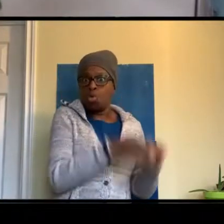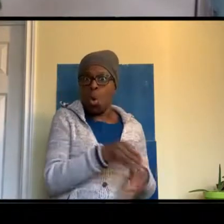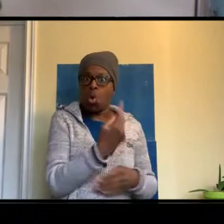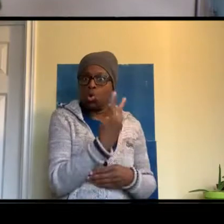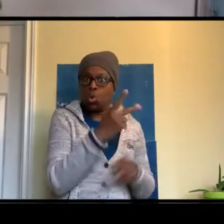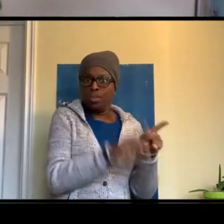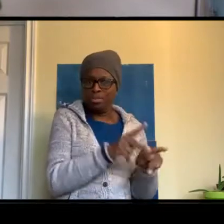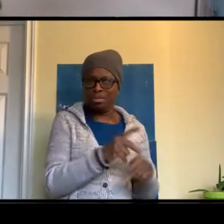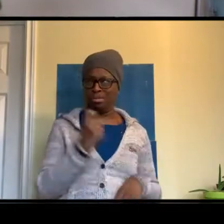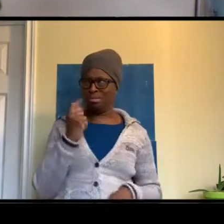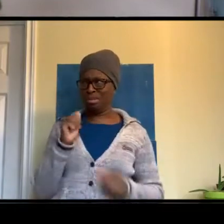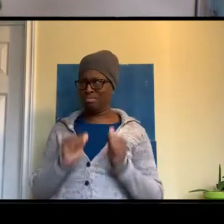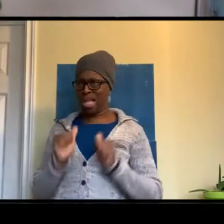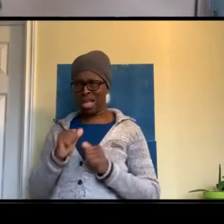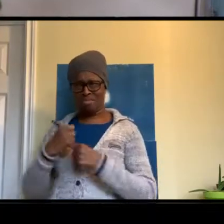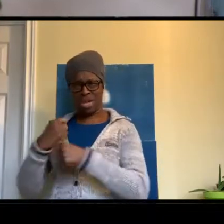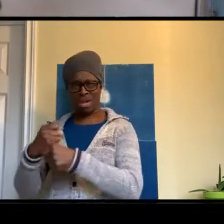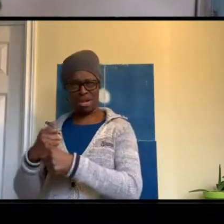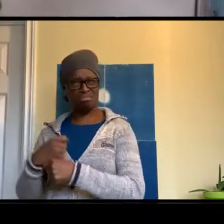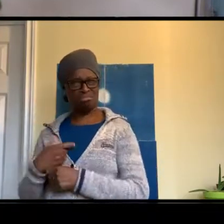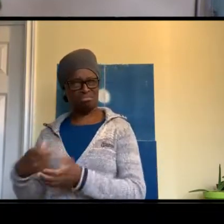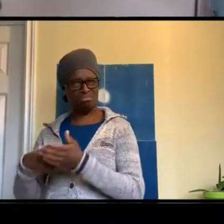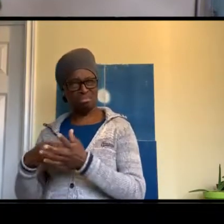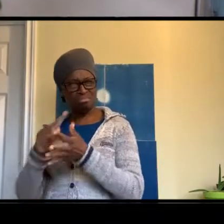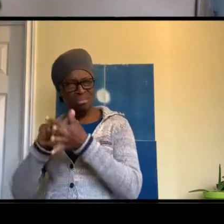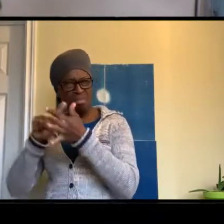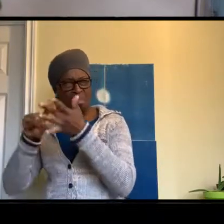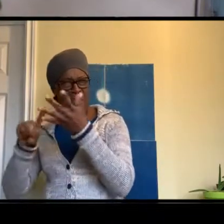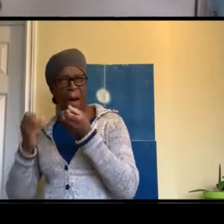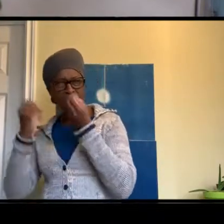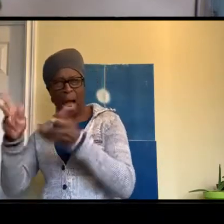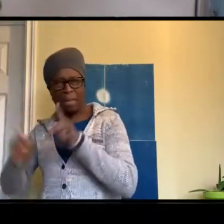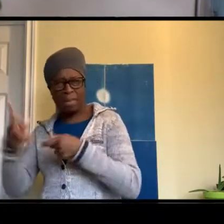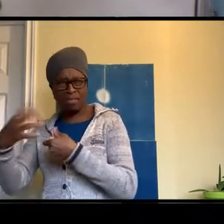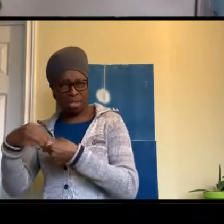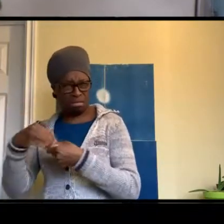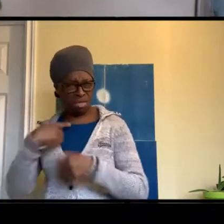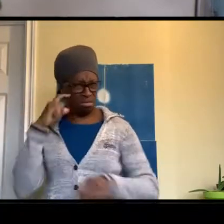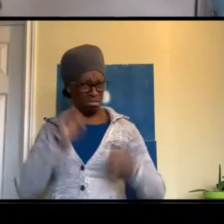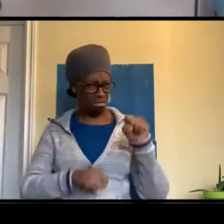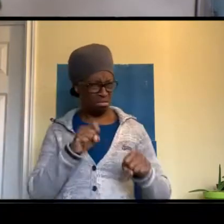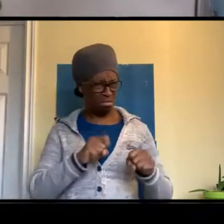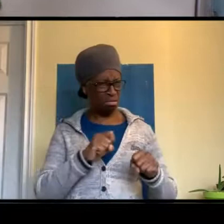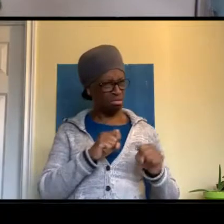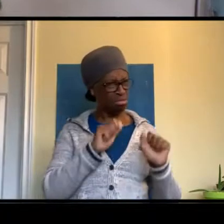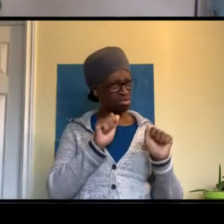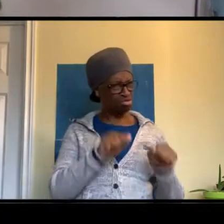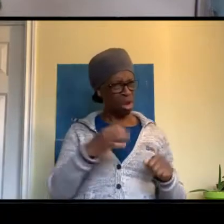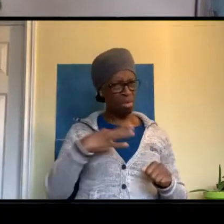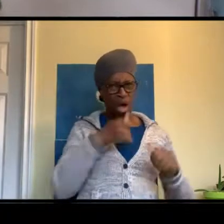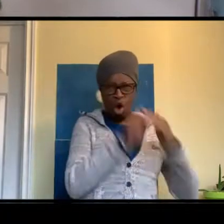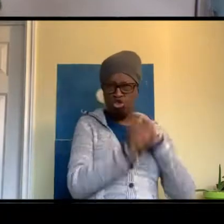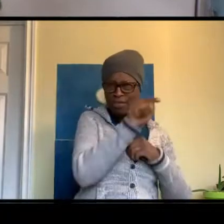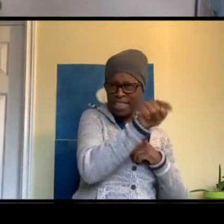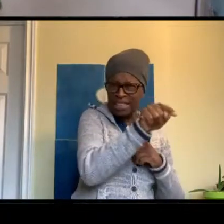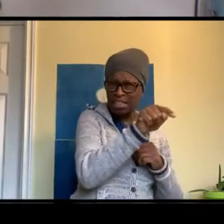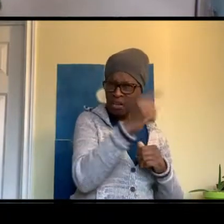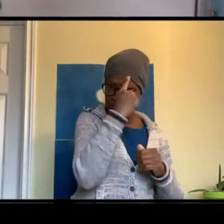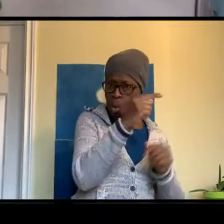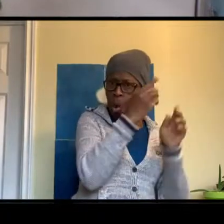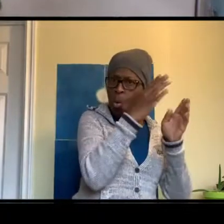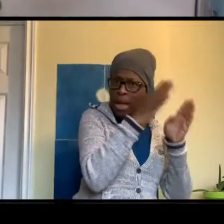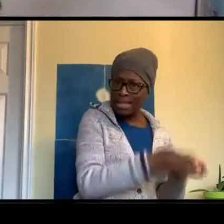be confusing, trying to understand if you fall under grants to individuals or if you fall under small groups.